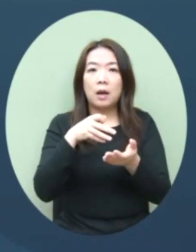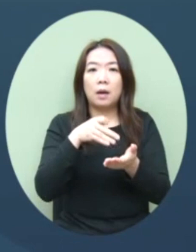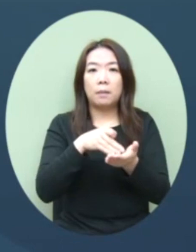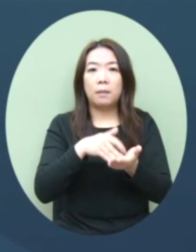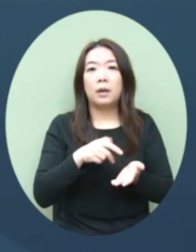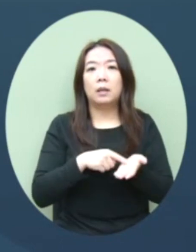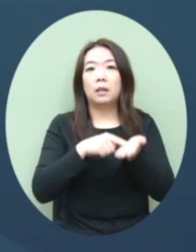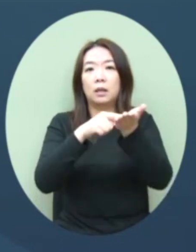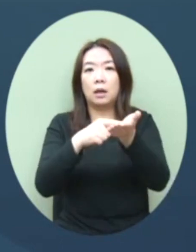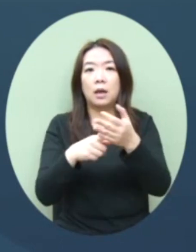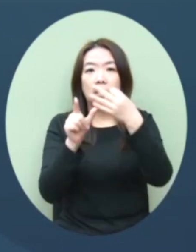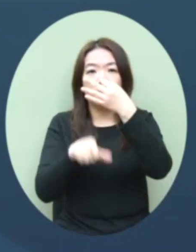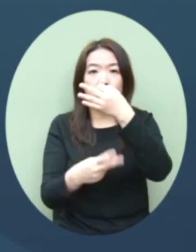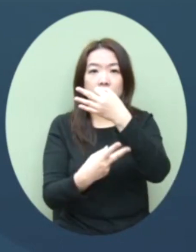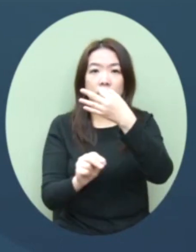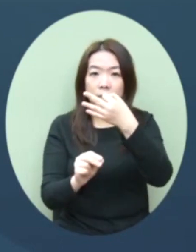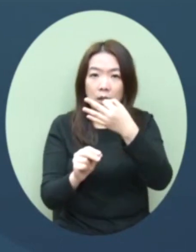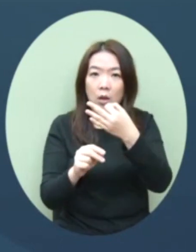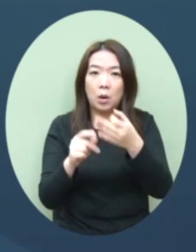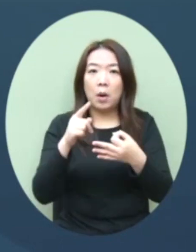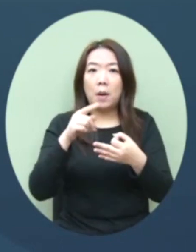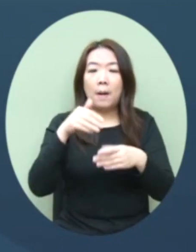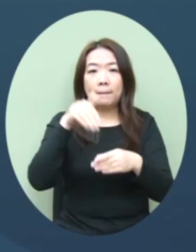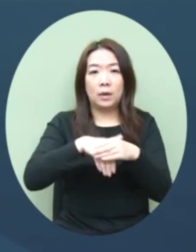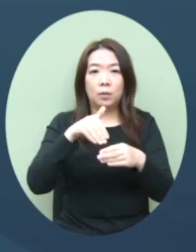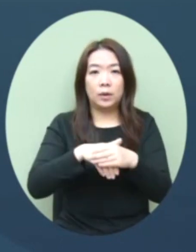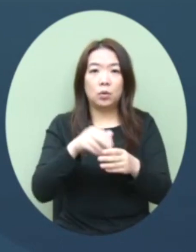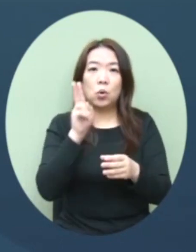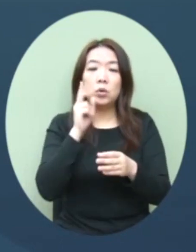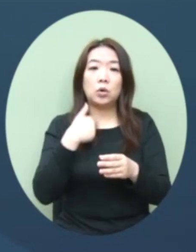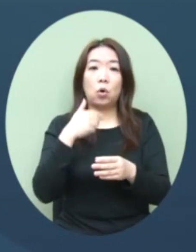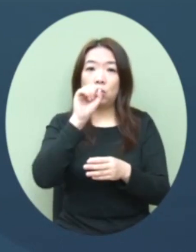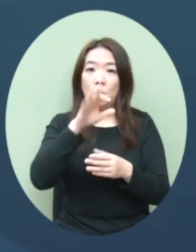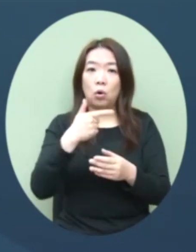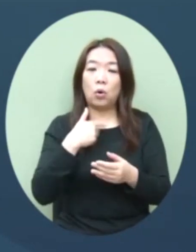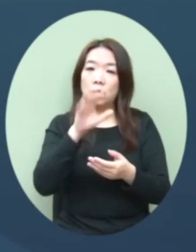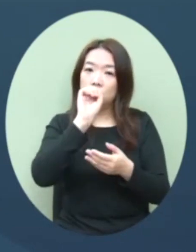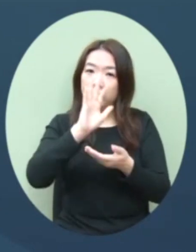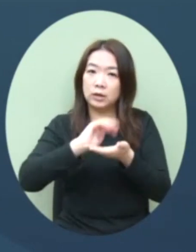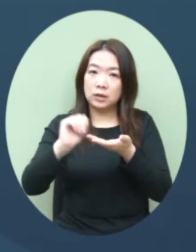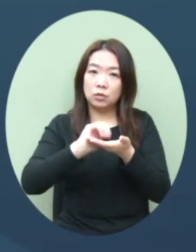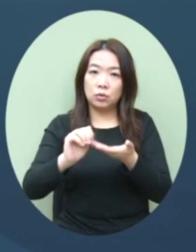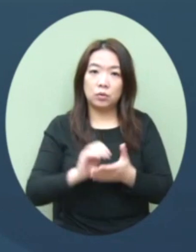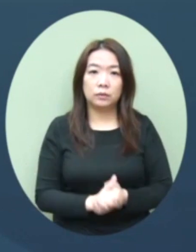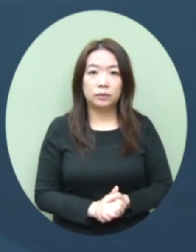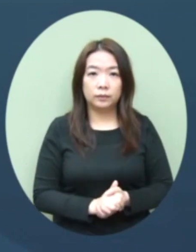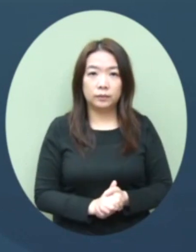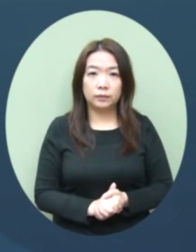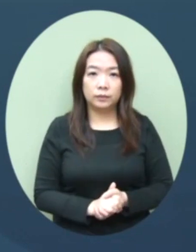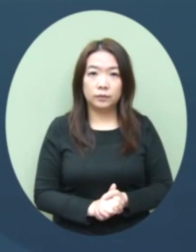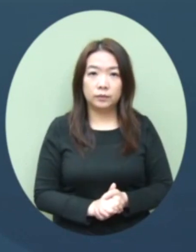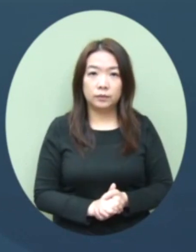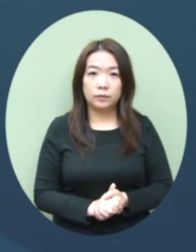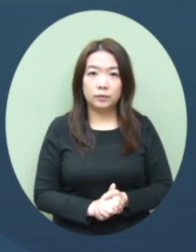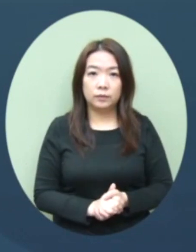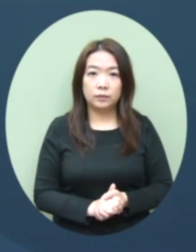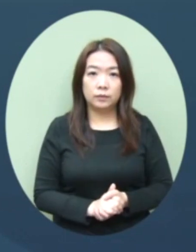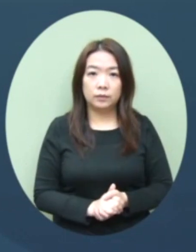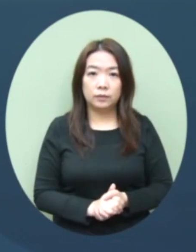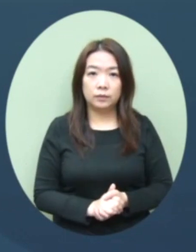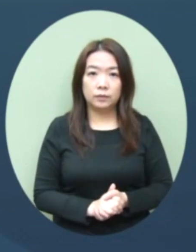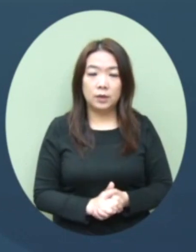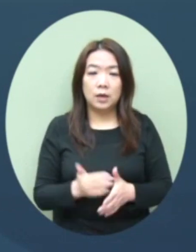of course as I just said one of the things I need to clarify is because of the severity and the speed